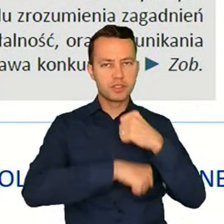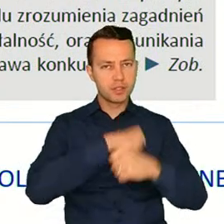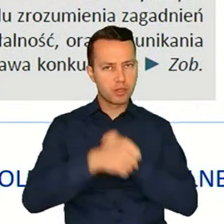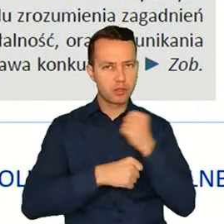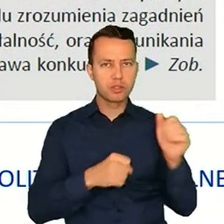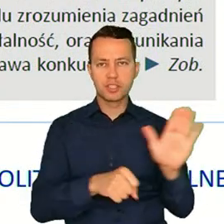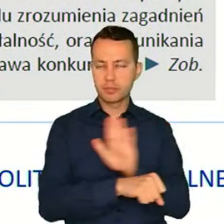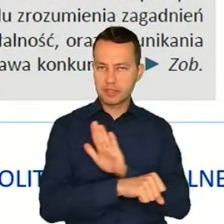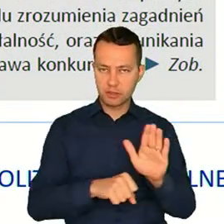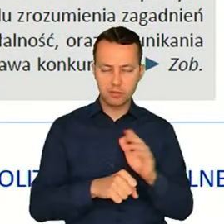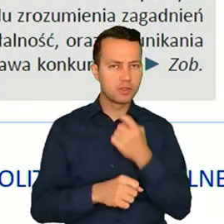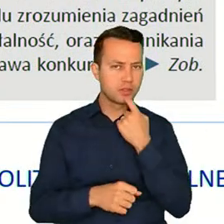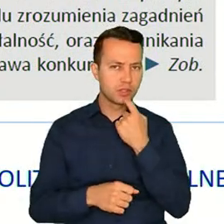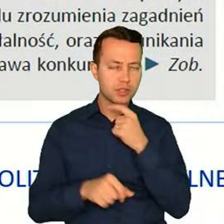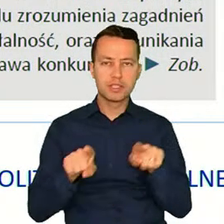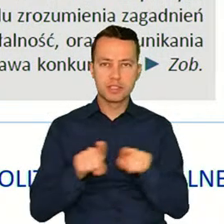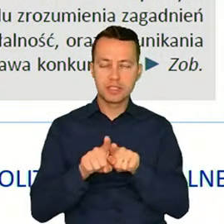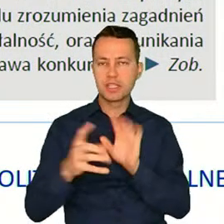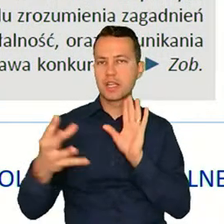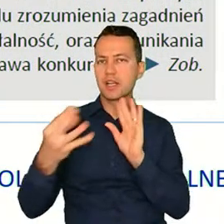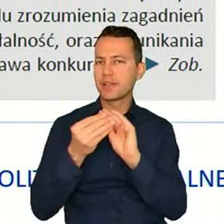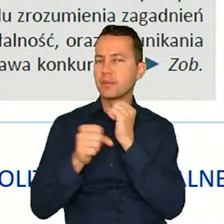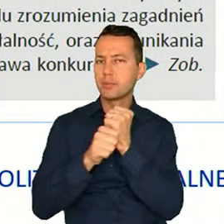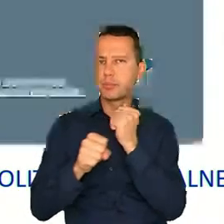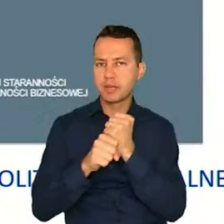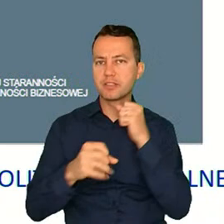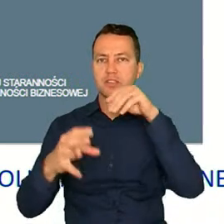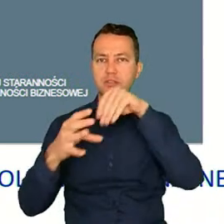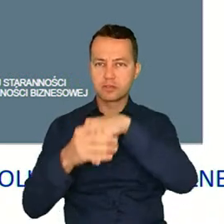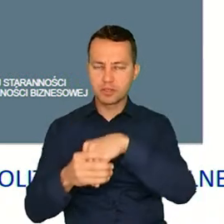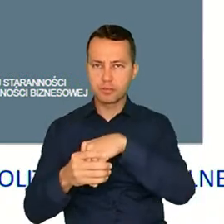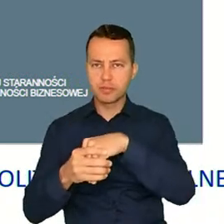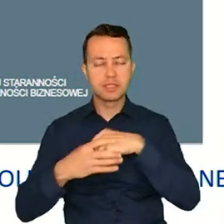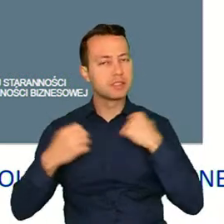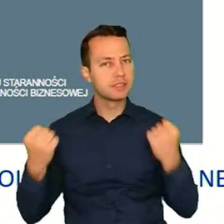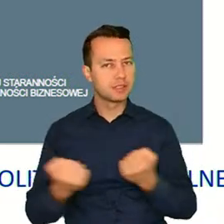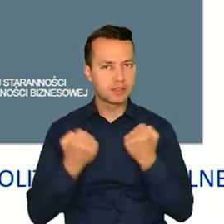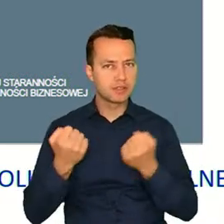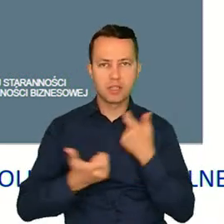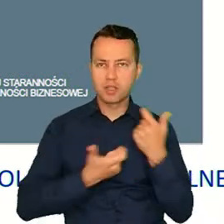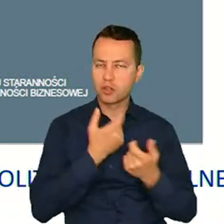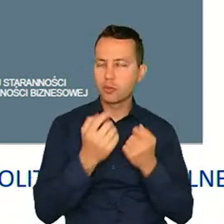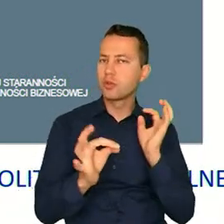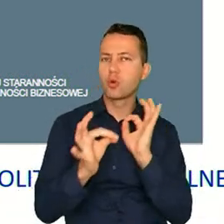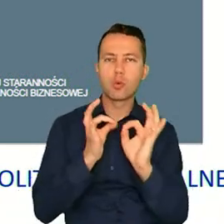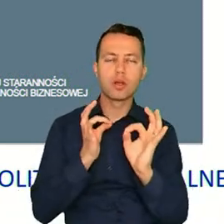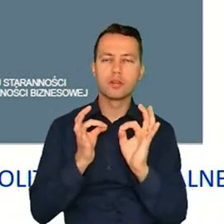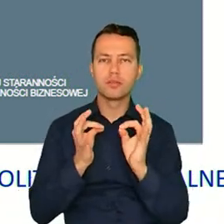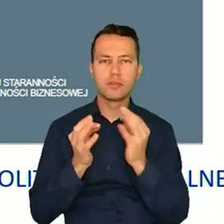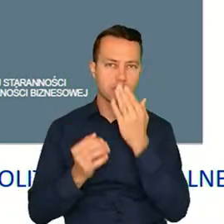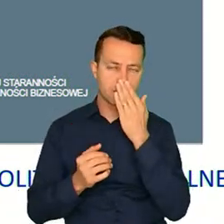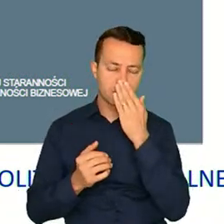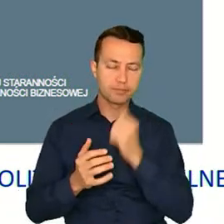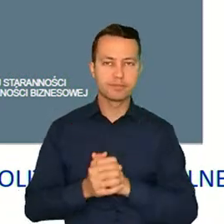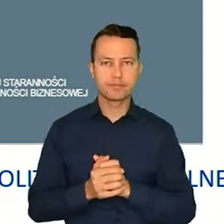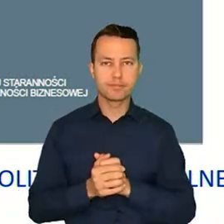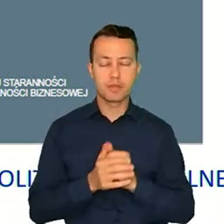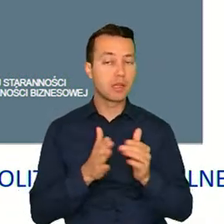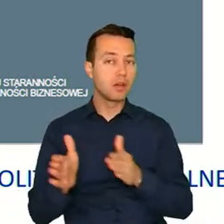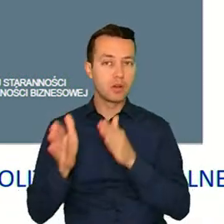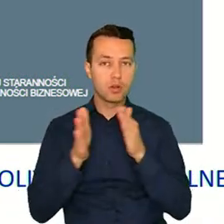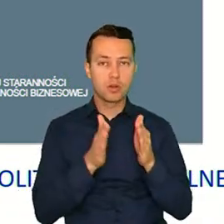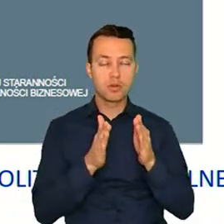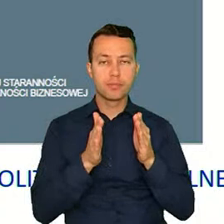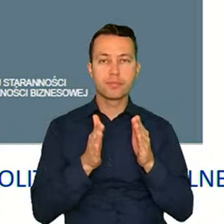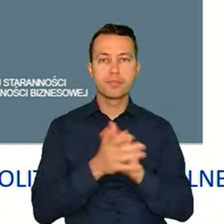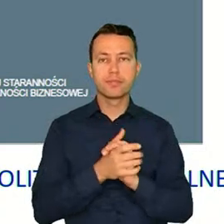conduct, and what is cooperation when implementing due diligence. The second